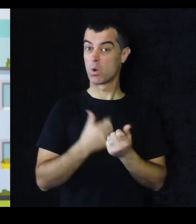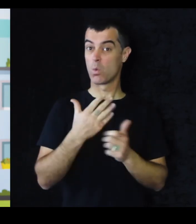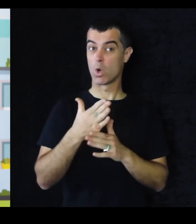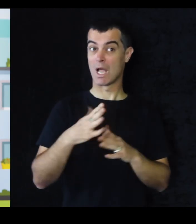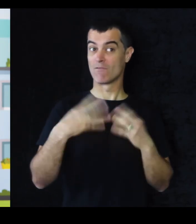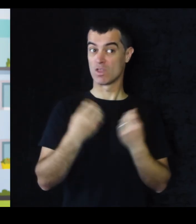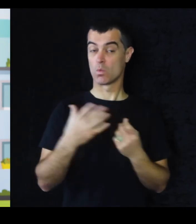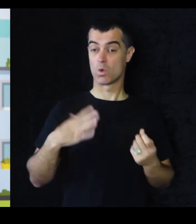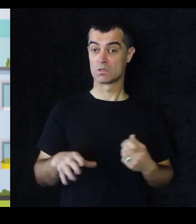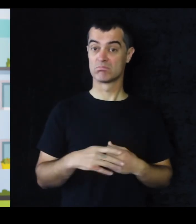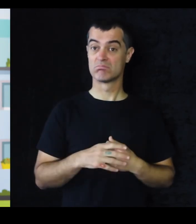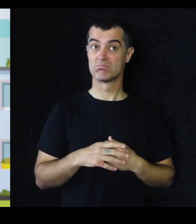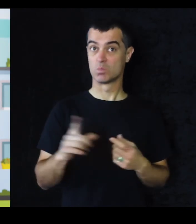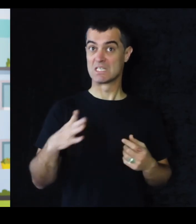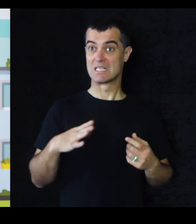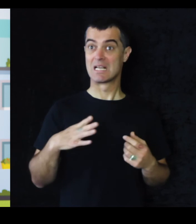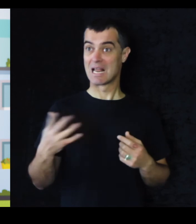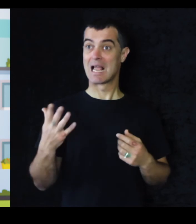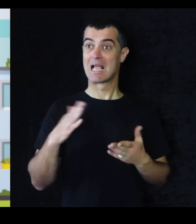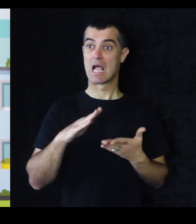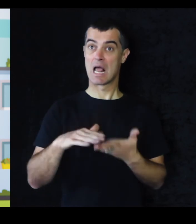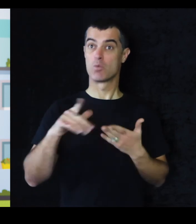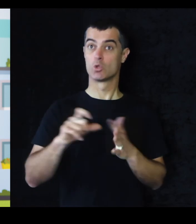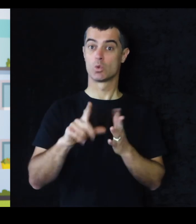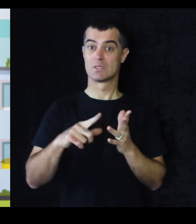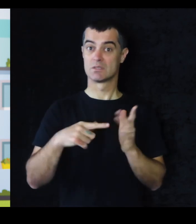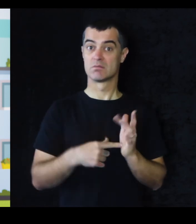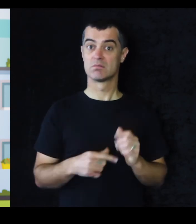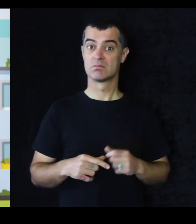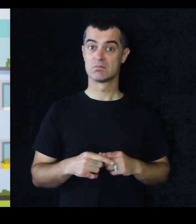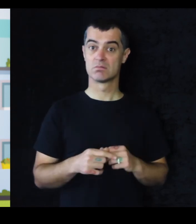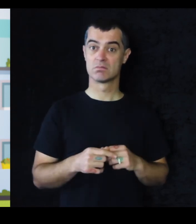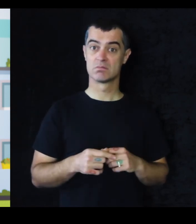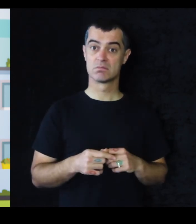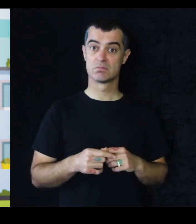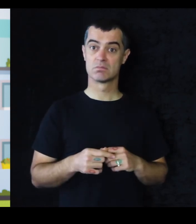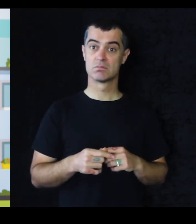and need, and get them to help you do it.